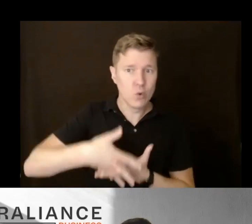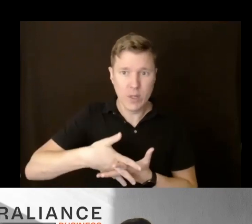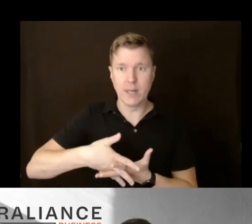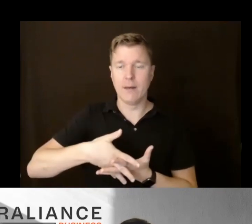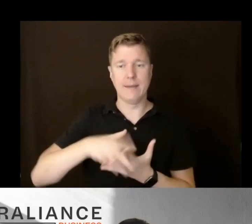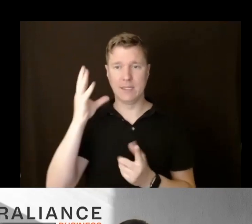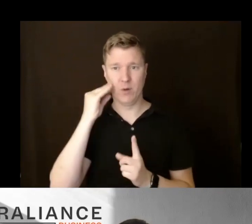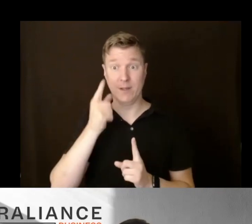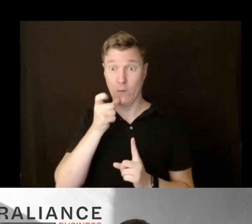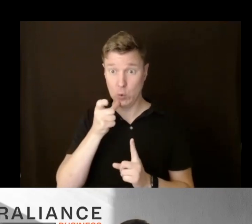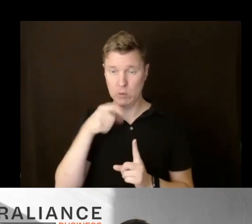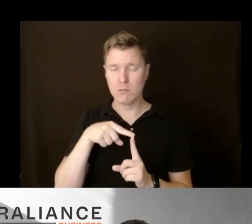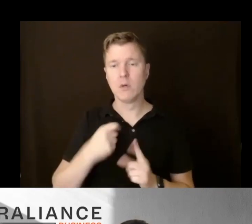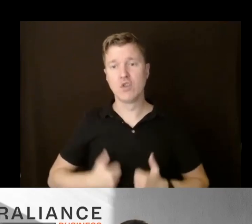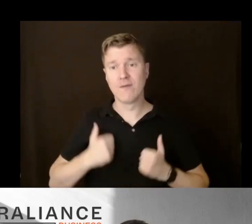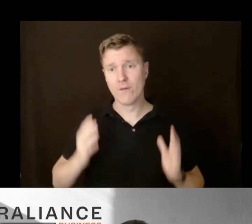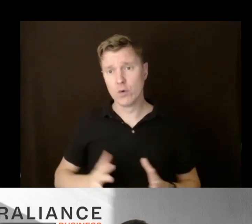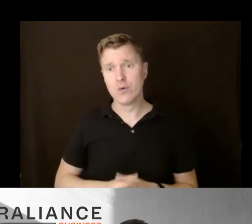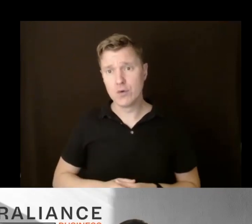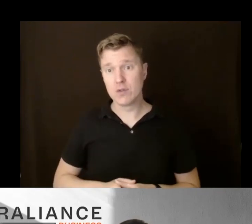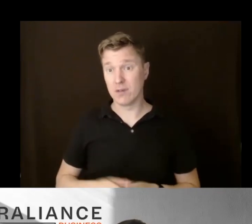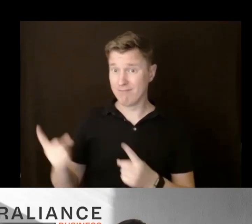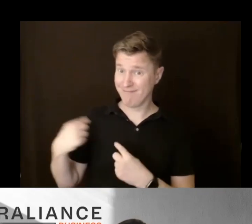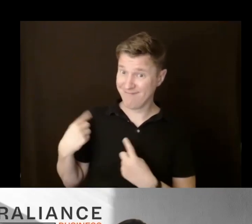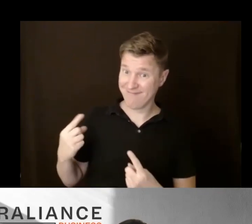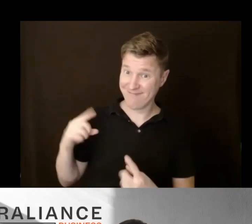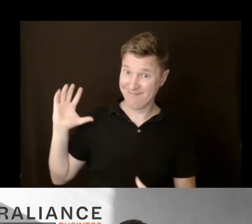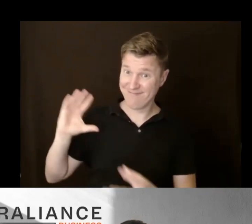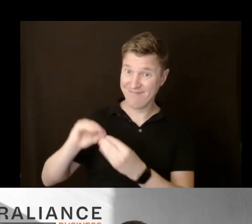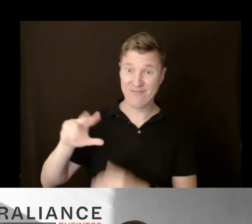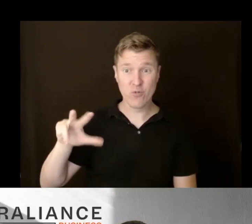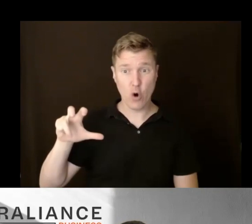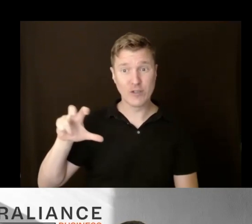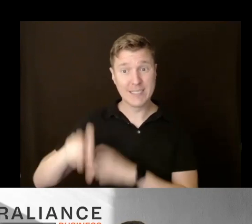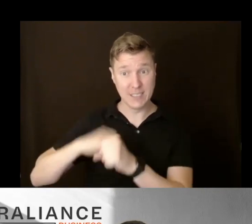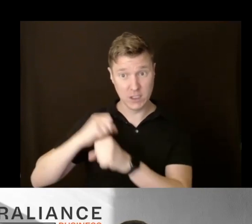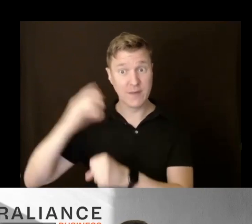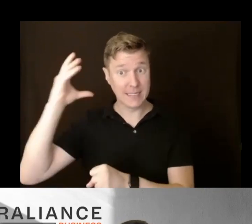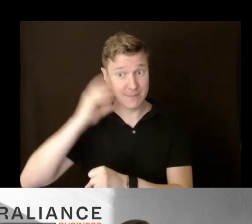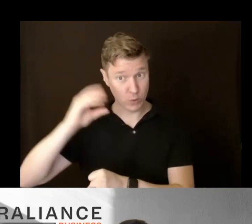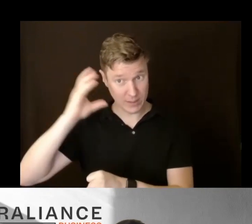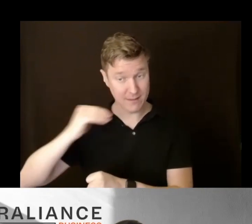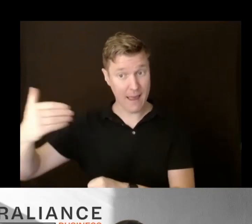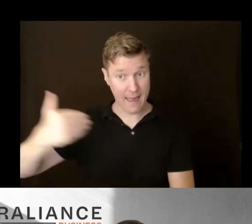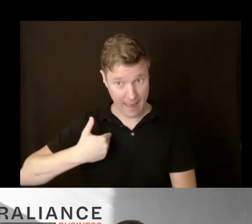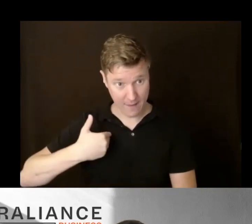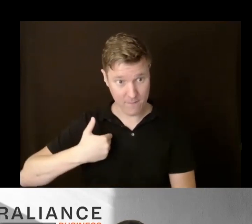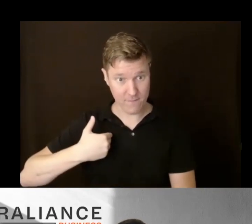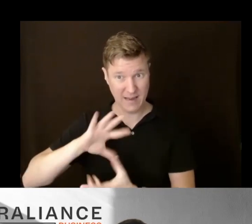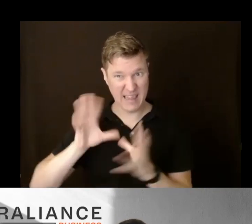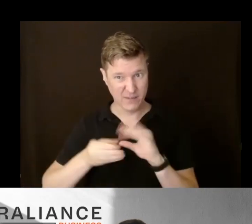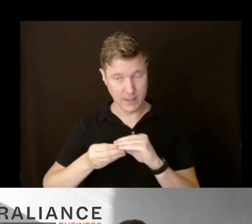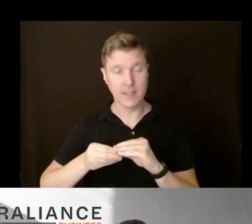The 300 plus years that we have in working on behalf of